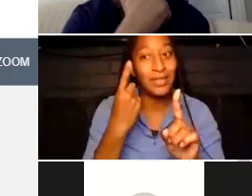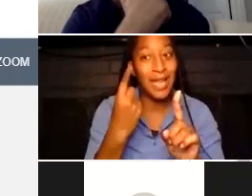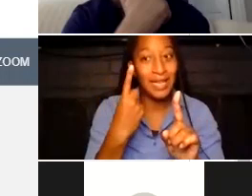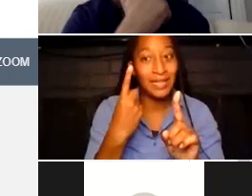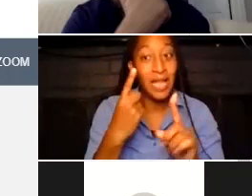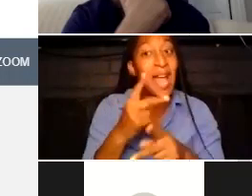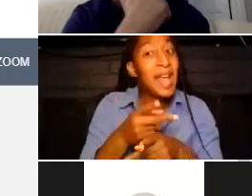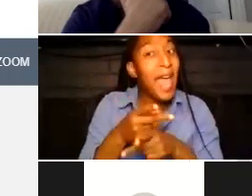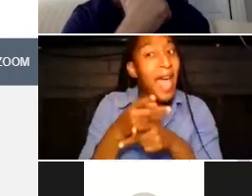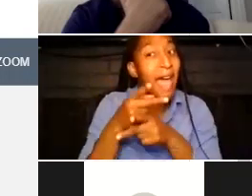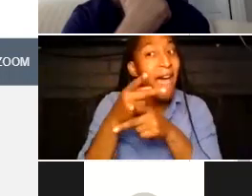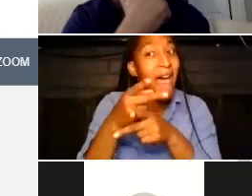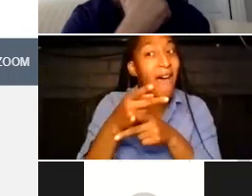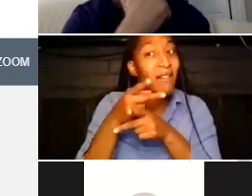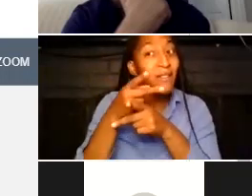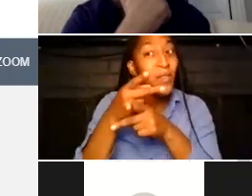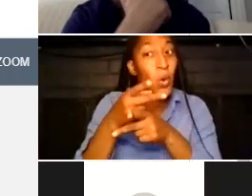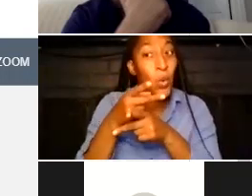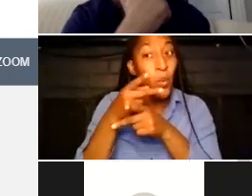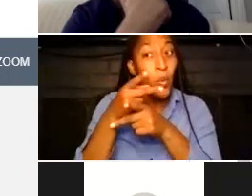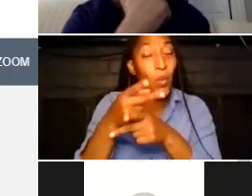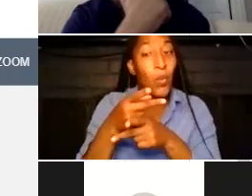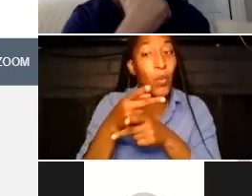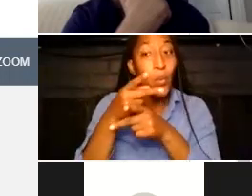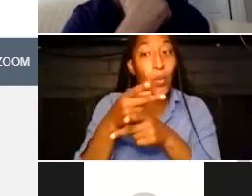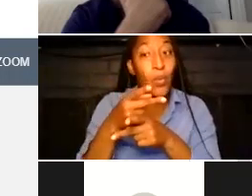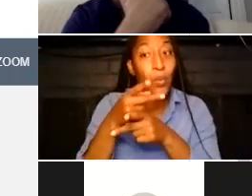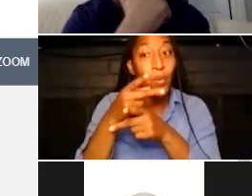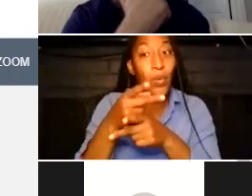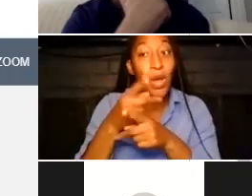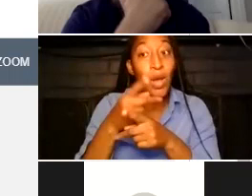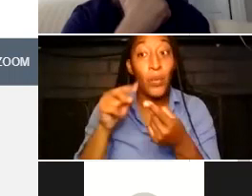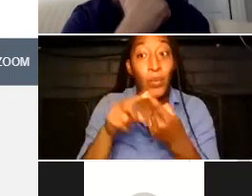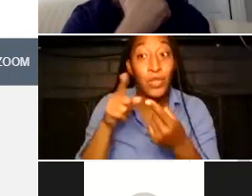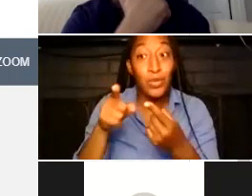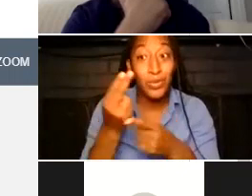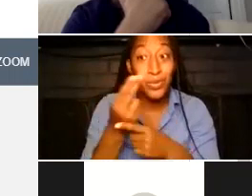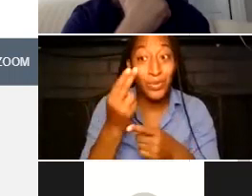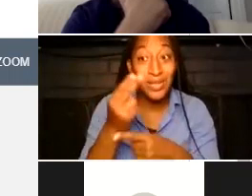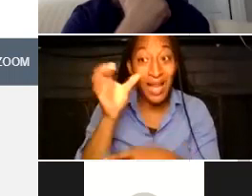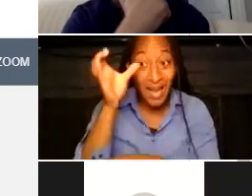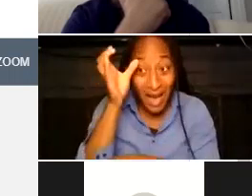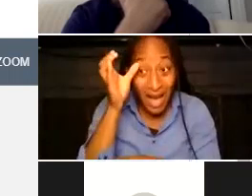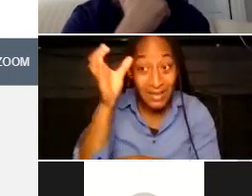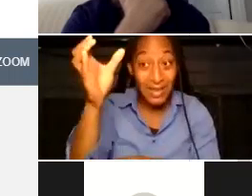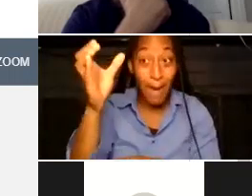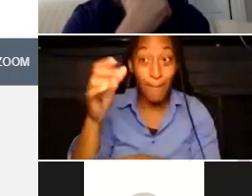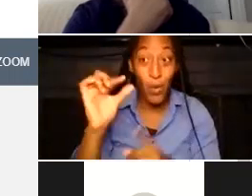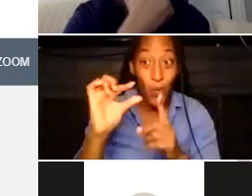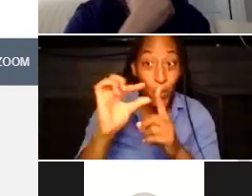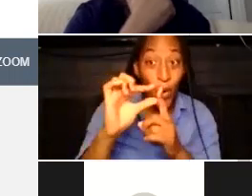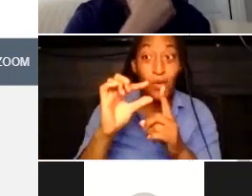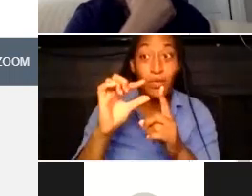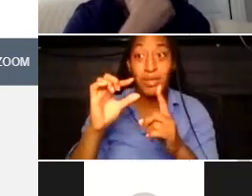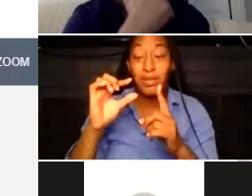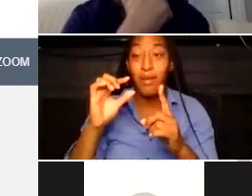careful that we give when we're using these concepts and words and properties